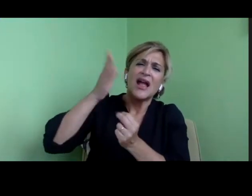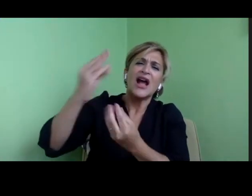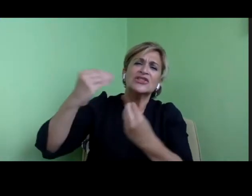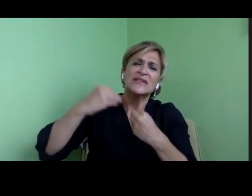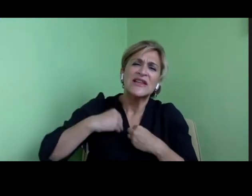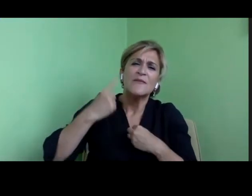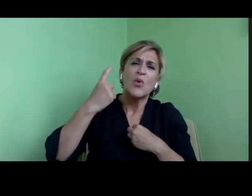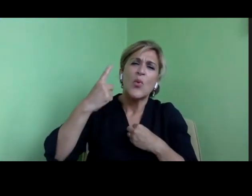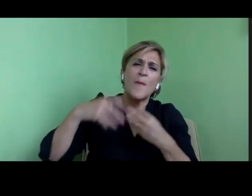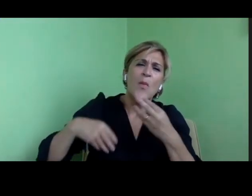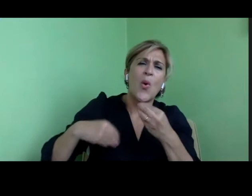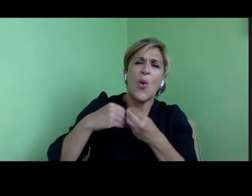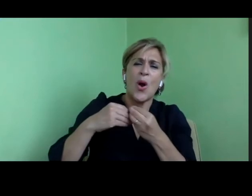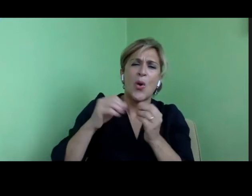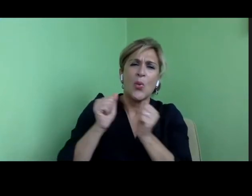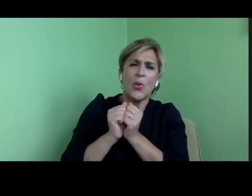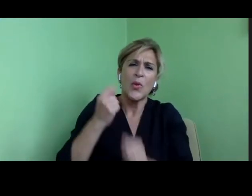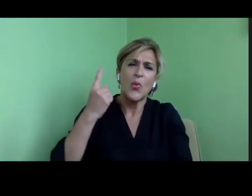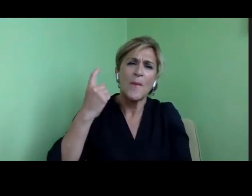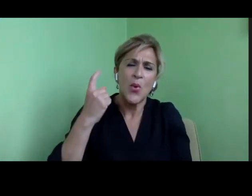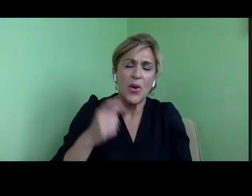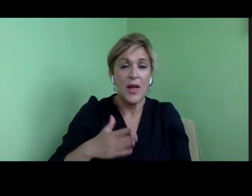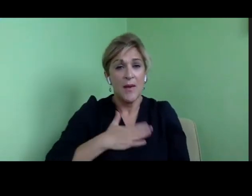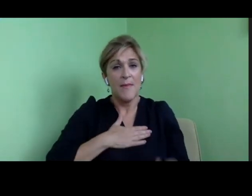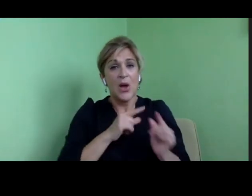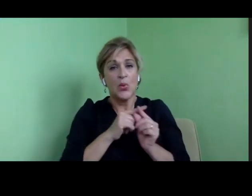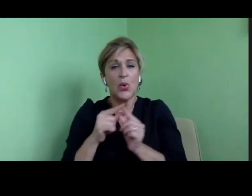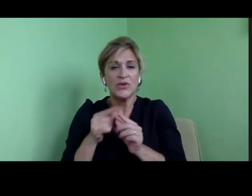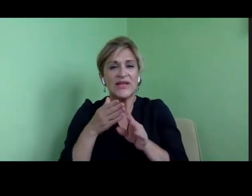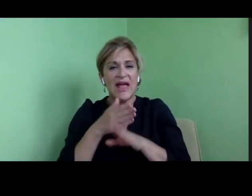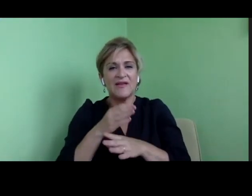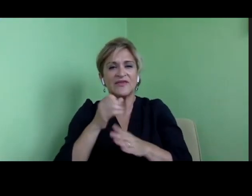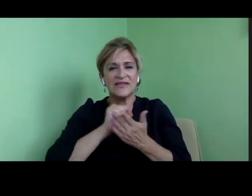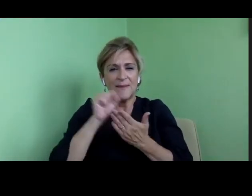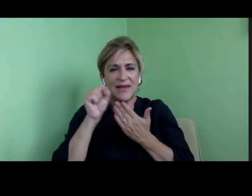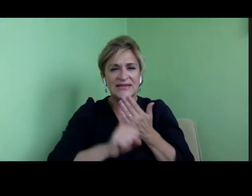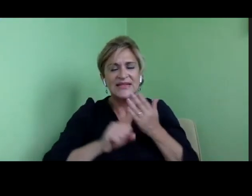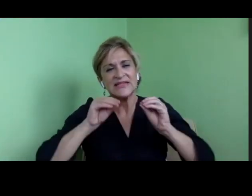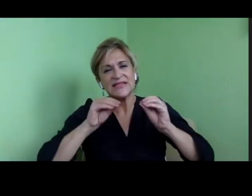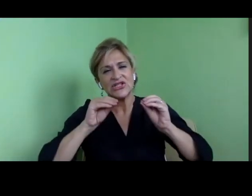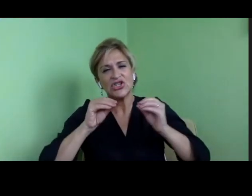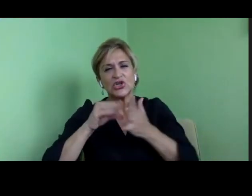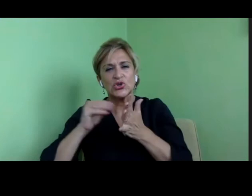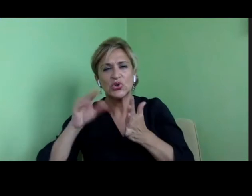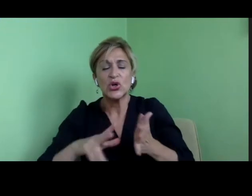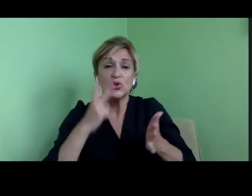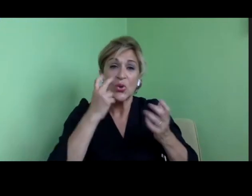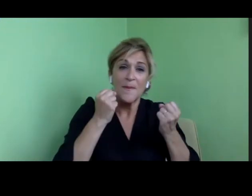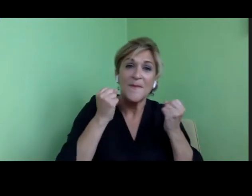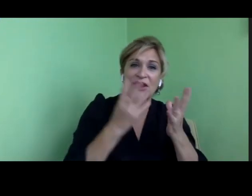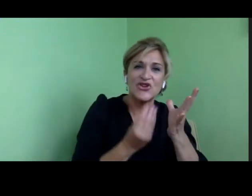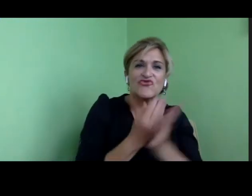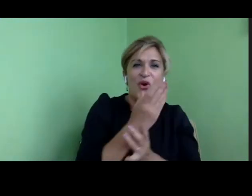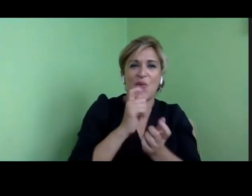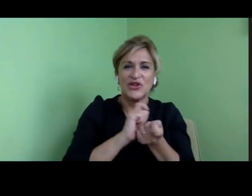more. In my own words, after every semester teaching students, seeing so many grow and change, but wishing